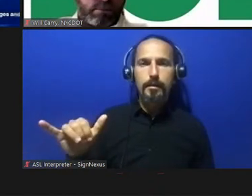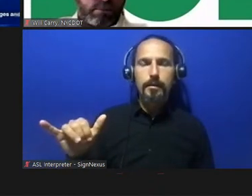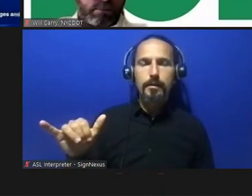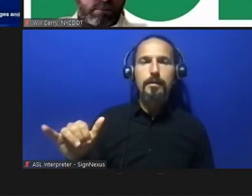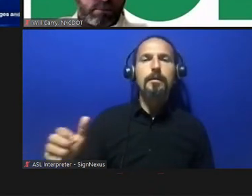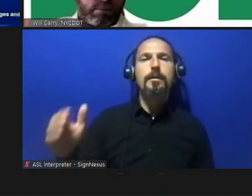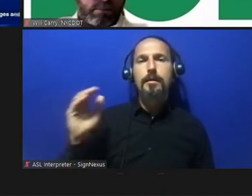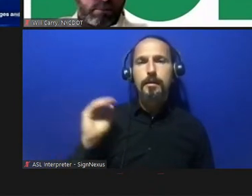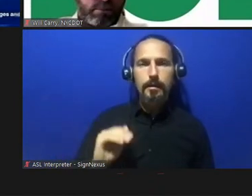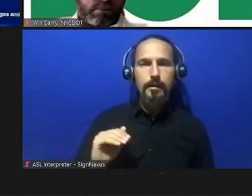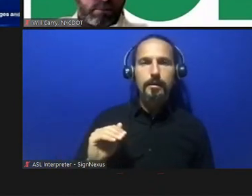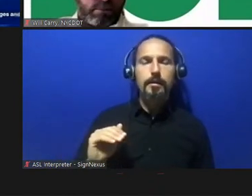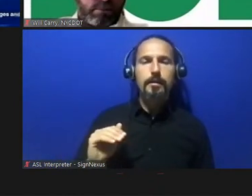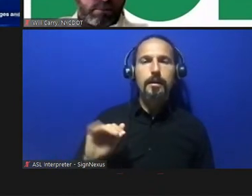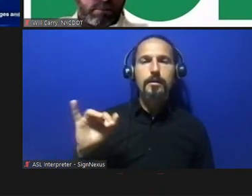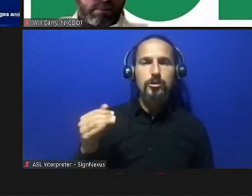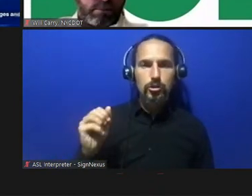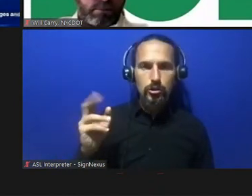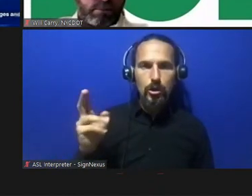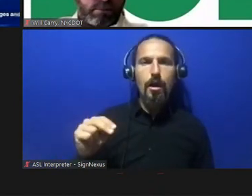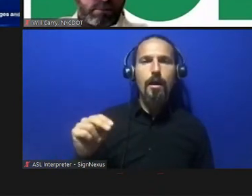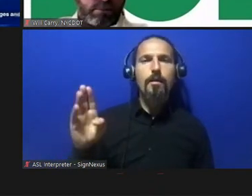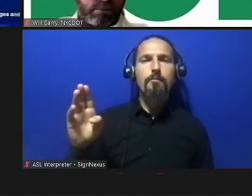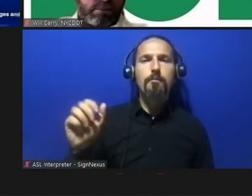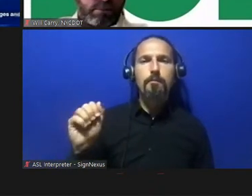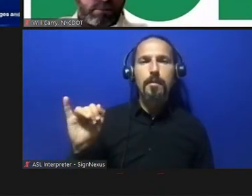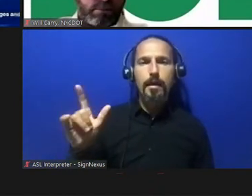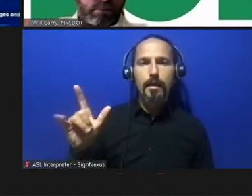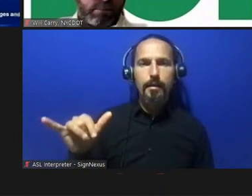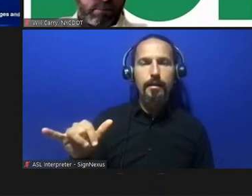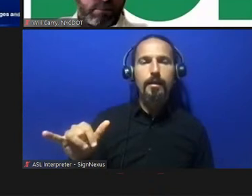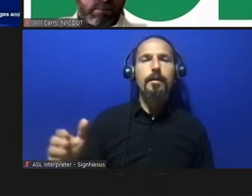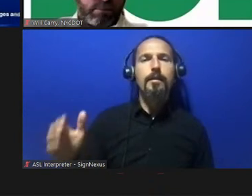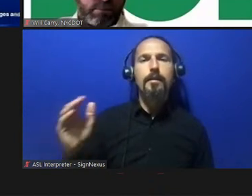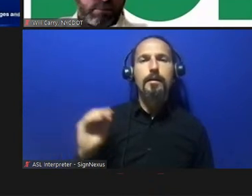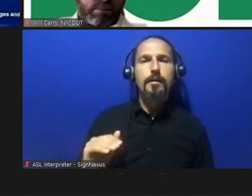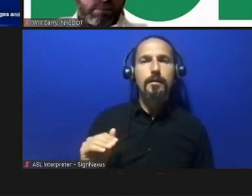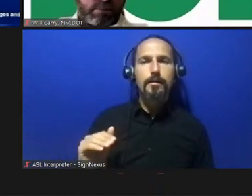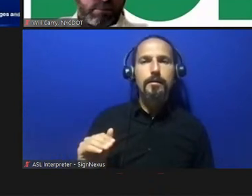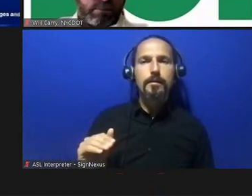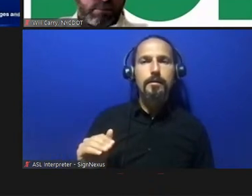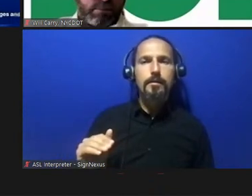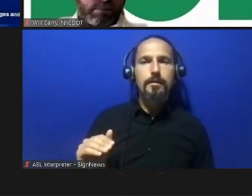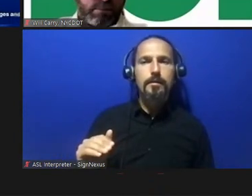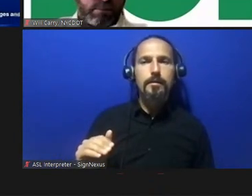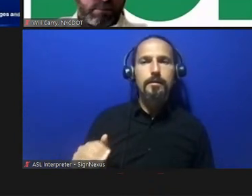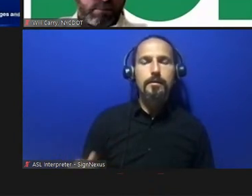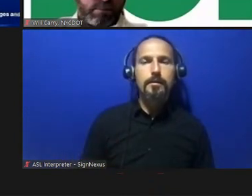the next speaker is john bailey followed by damiana johnson